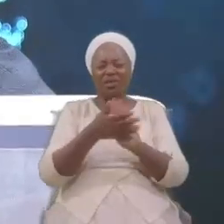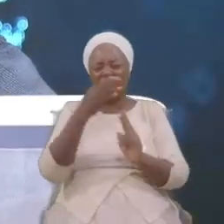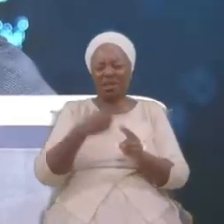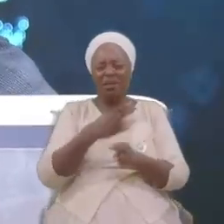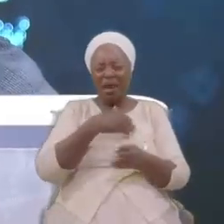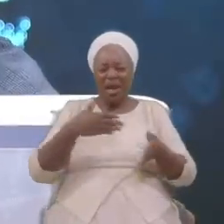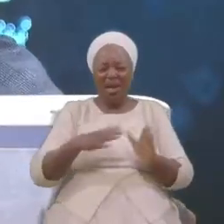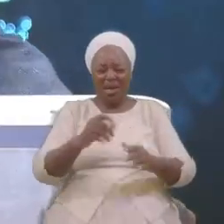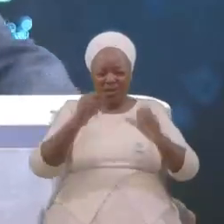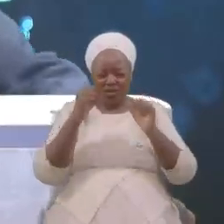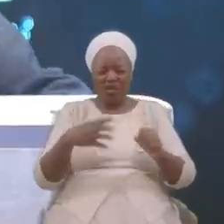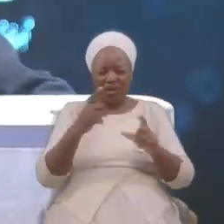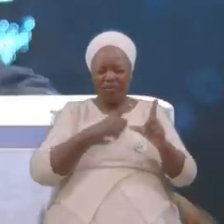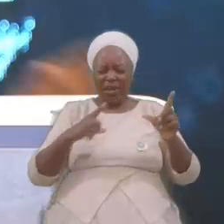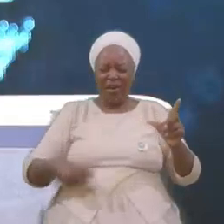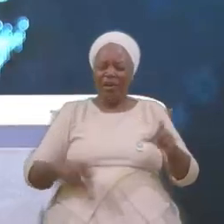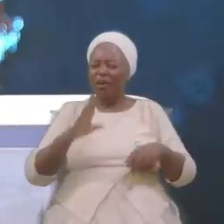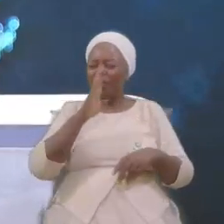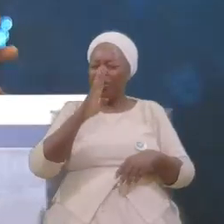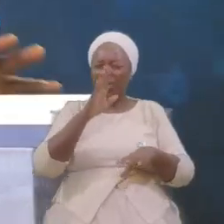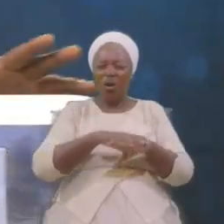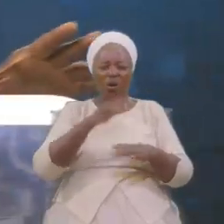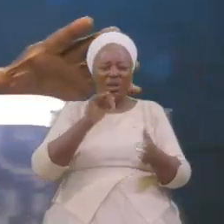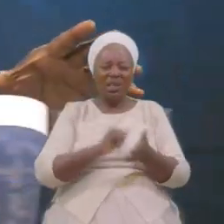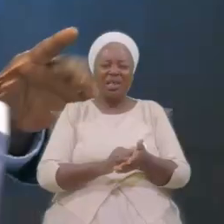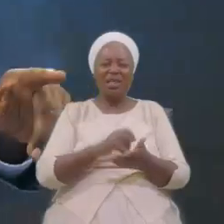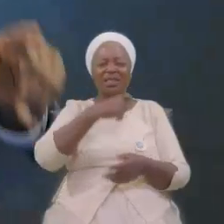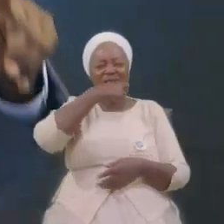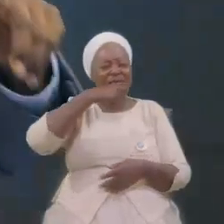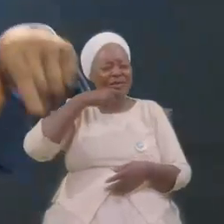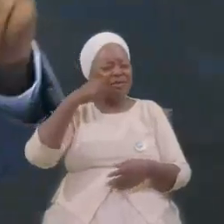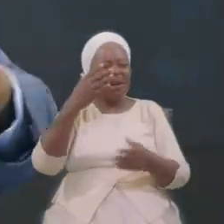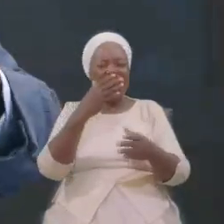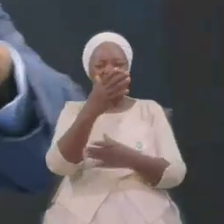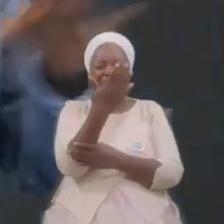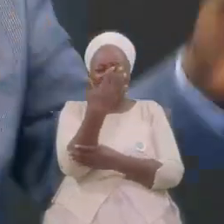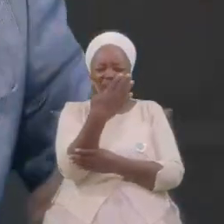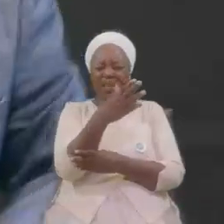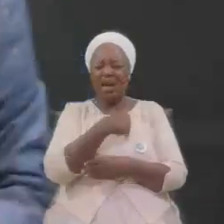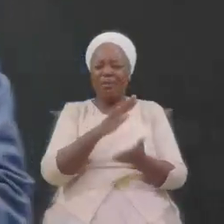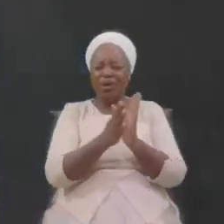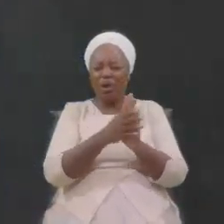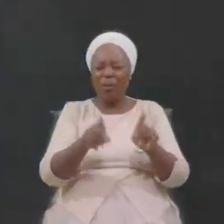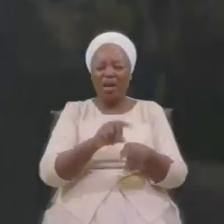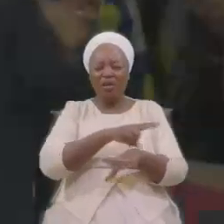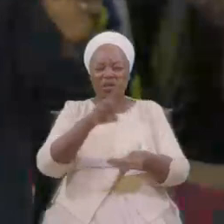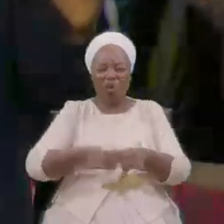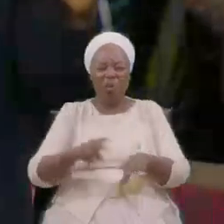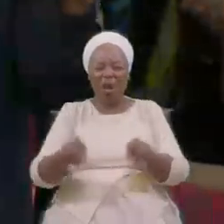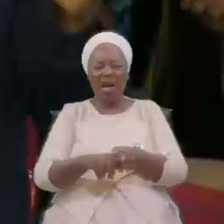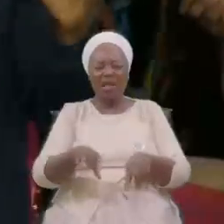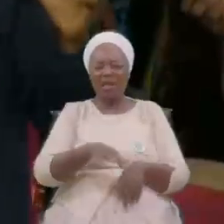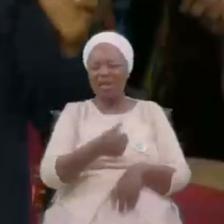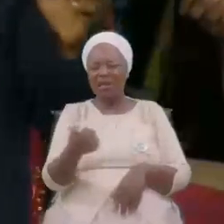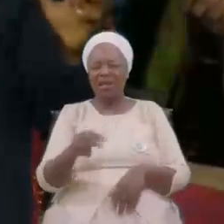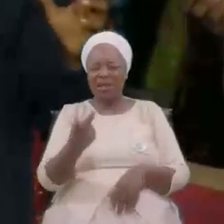of the Lord be on that withered hand and become as normal as the other.